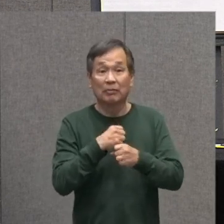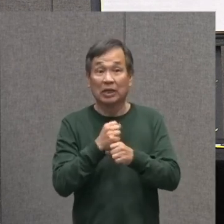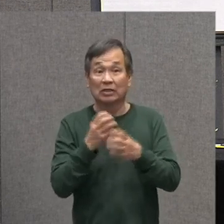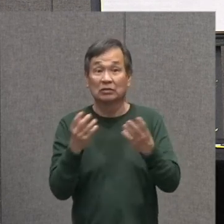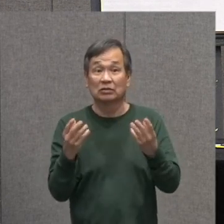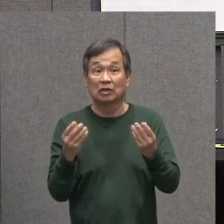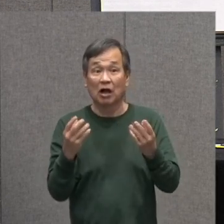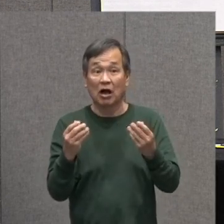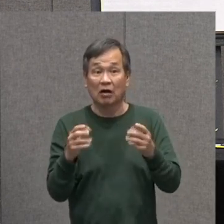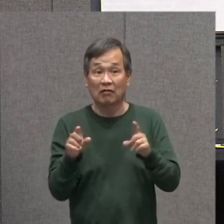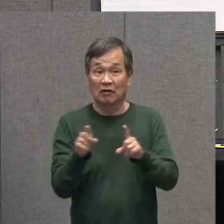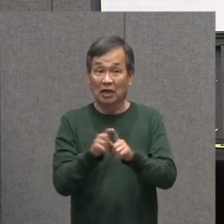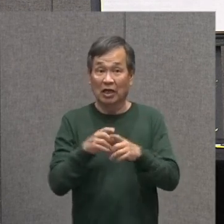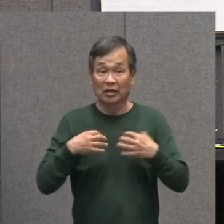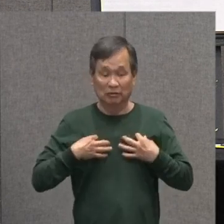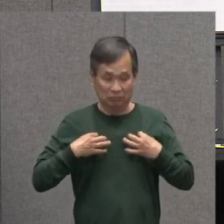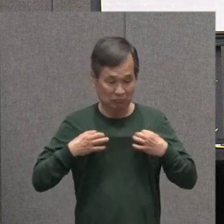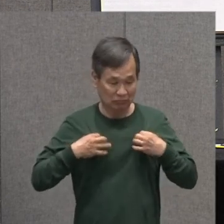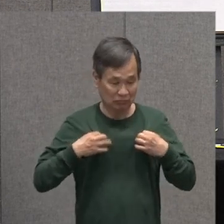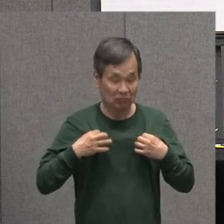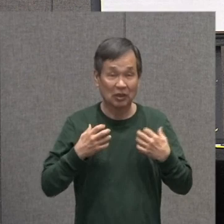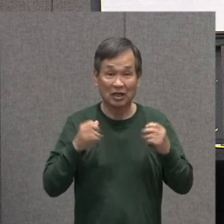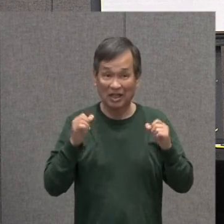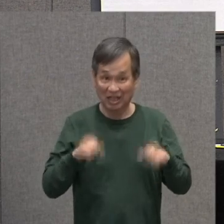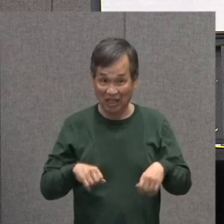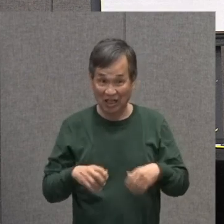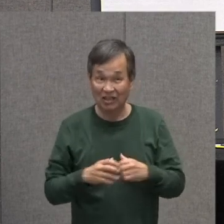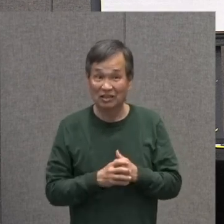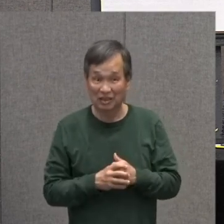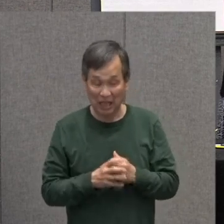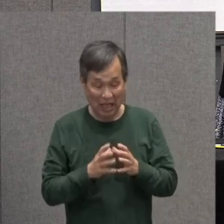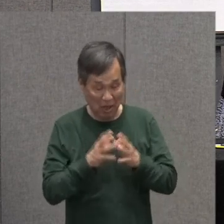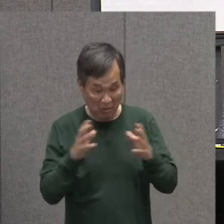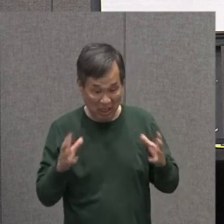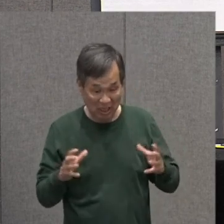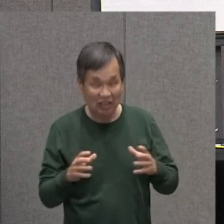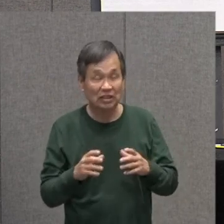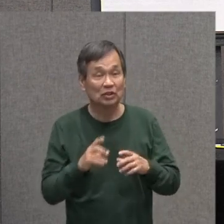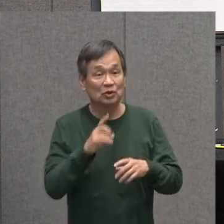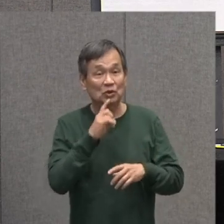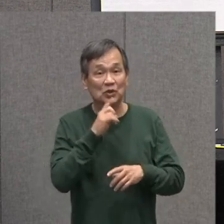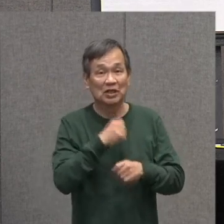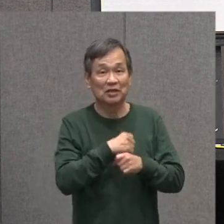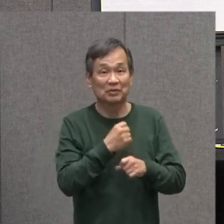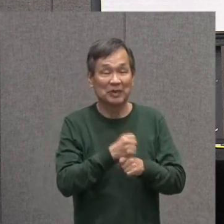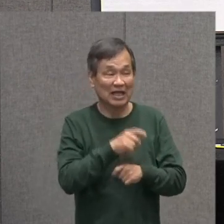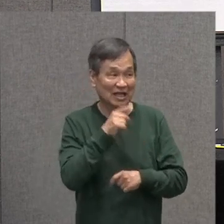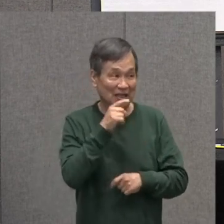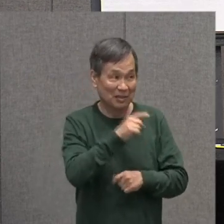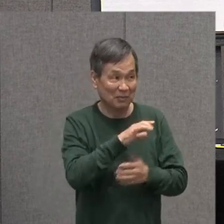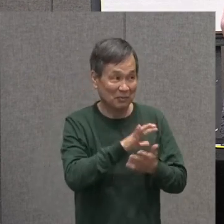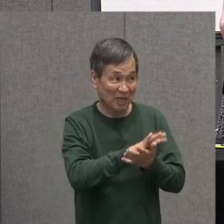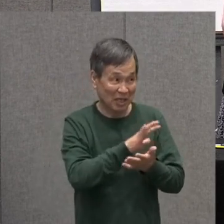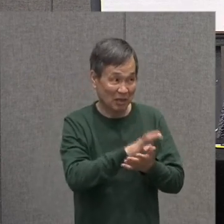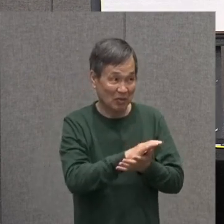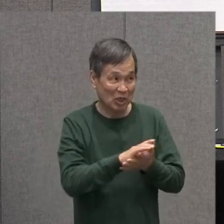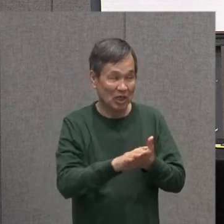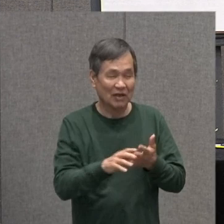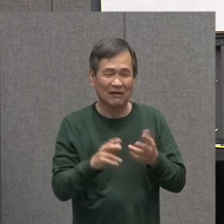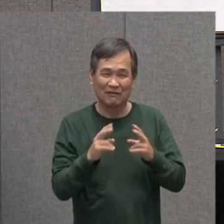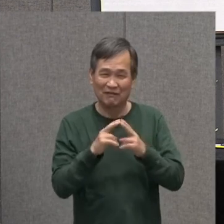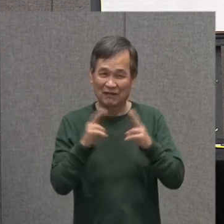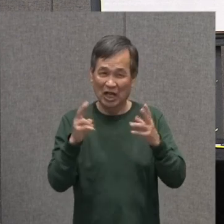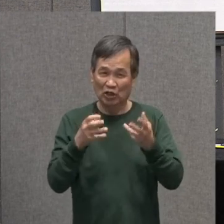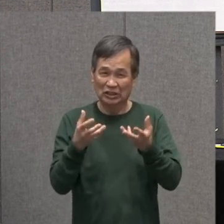soft, almost like a fabric, depending on how much you crush it. You can really get that paper into a